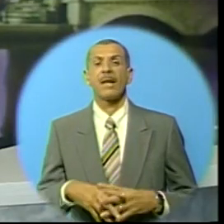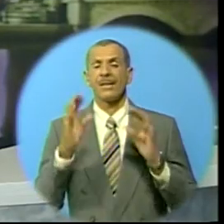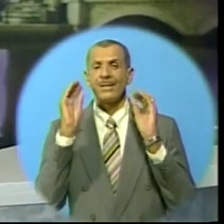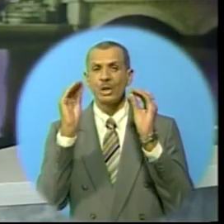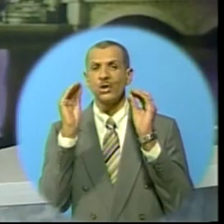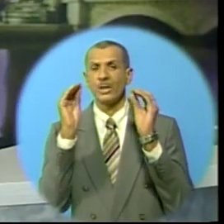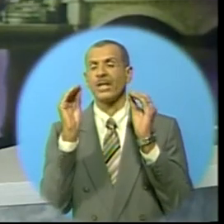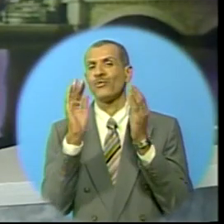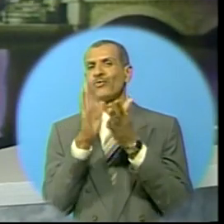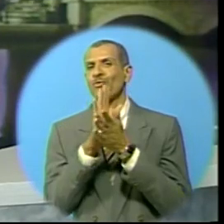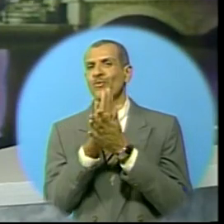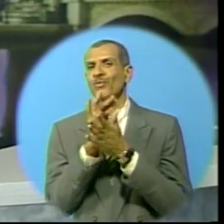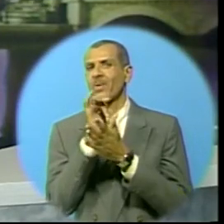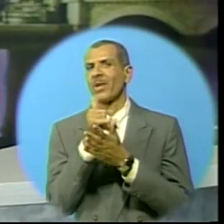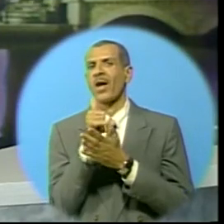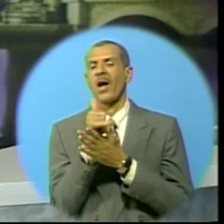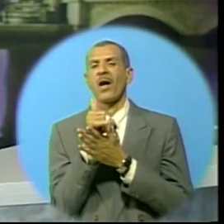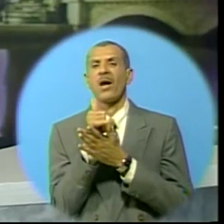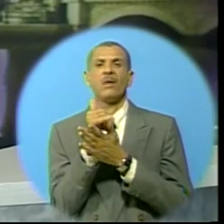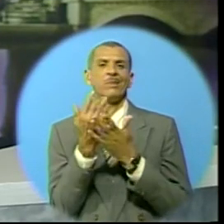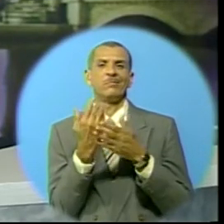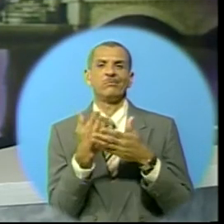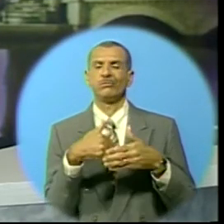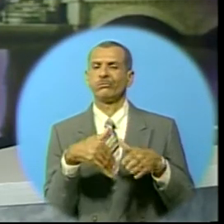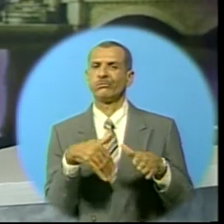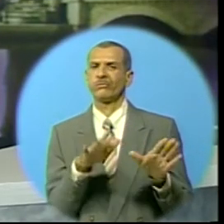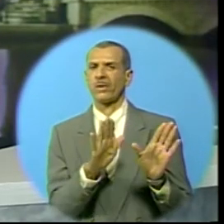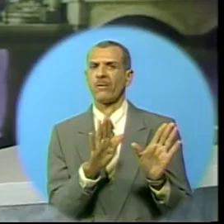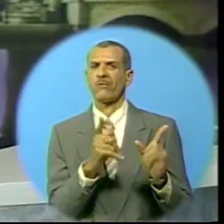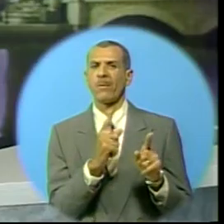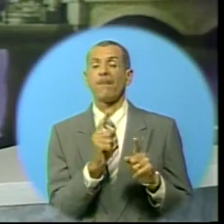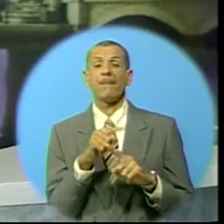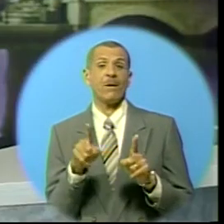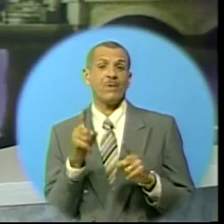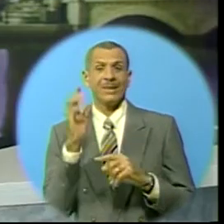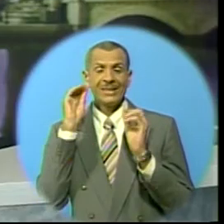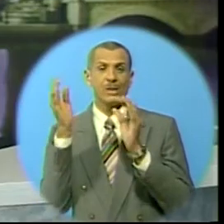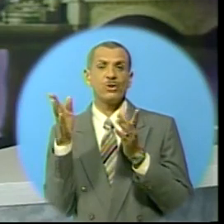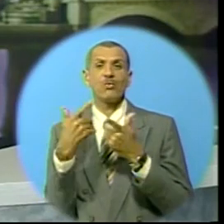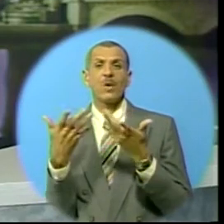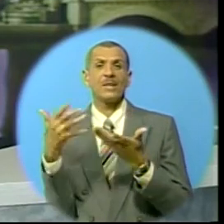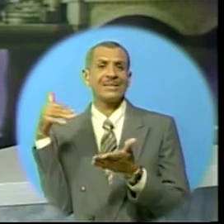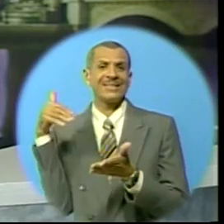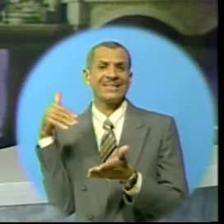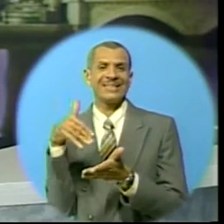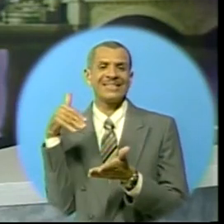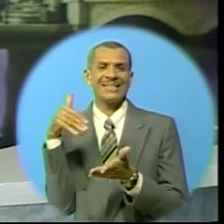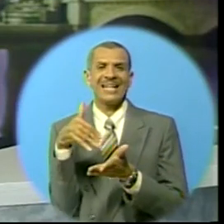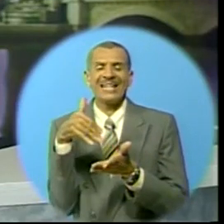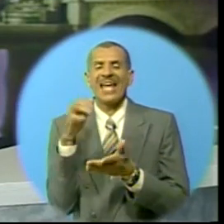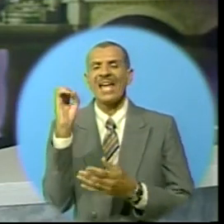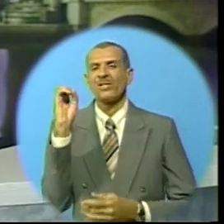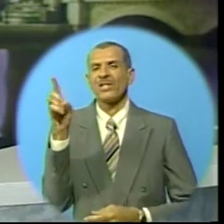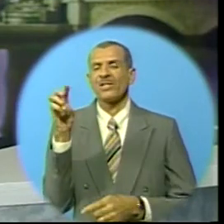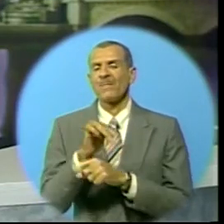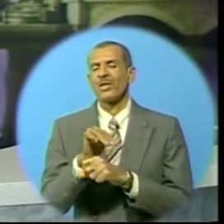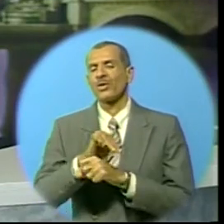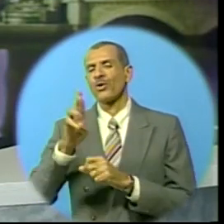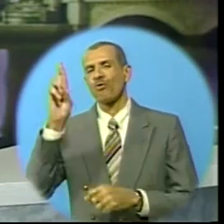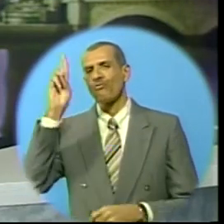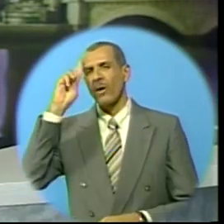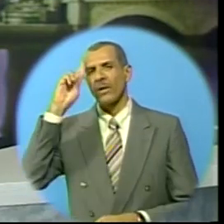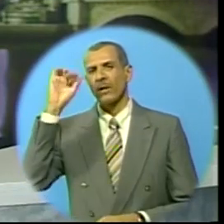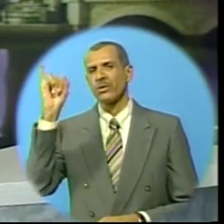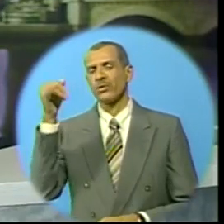Teaching in schools will not be sacrificed for those teachers wanting to study. Education Minister Ronald Jones